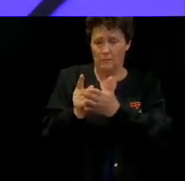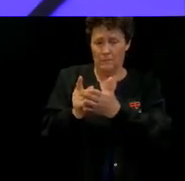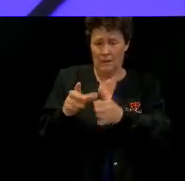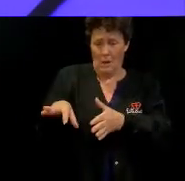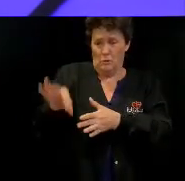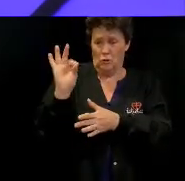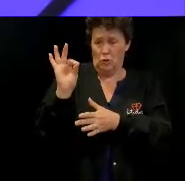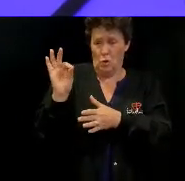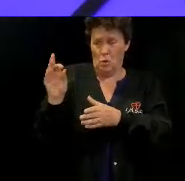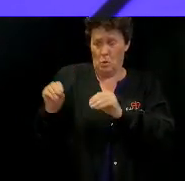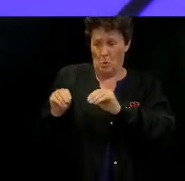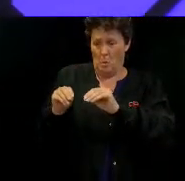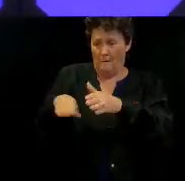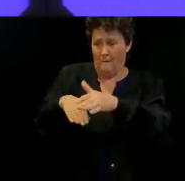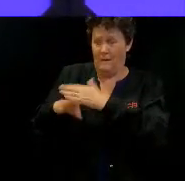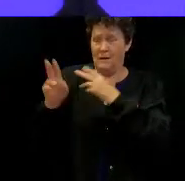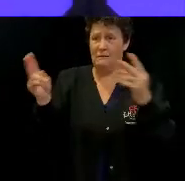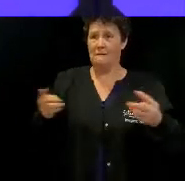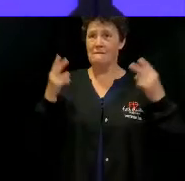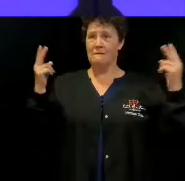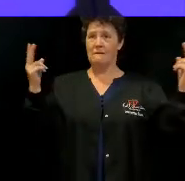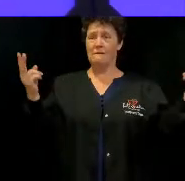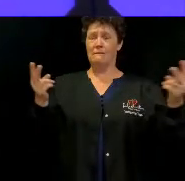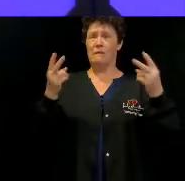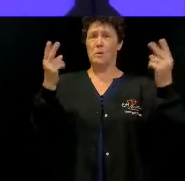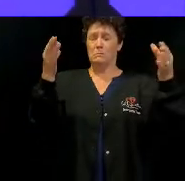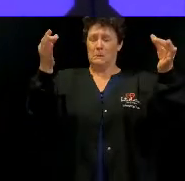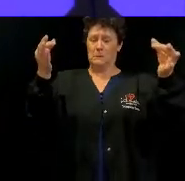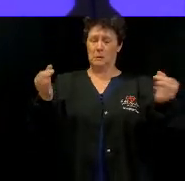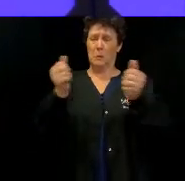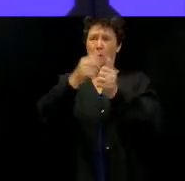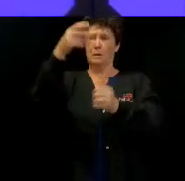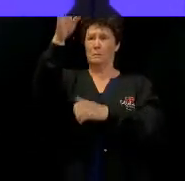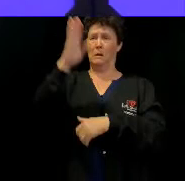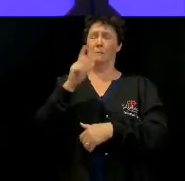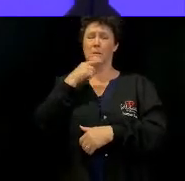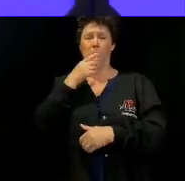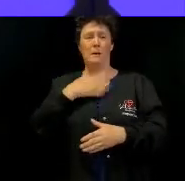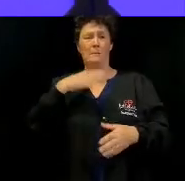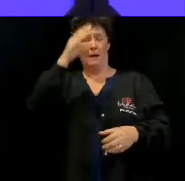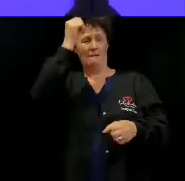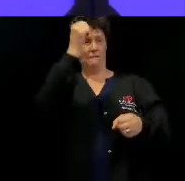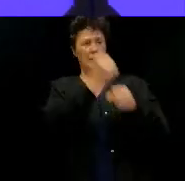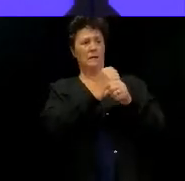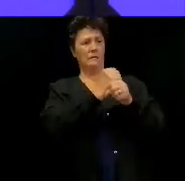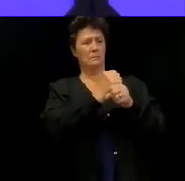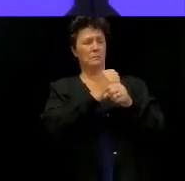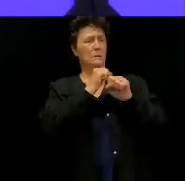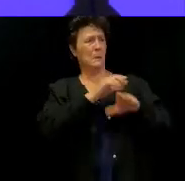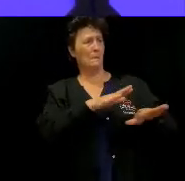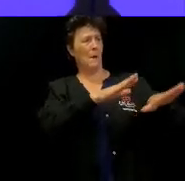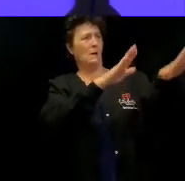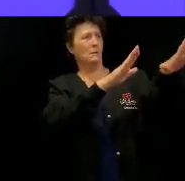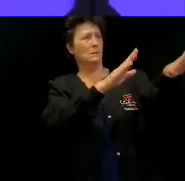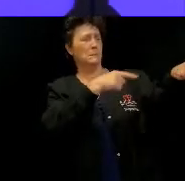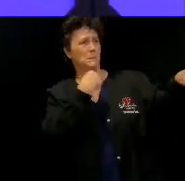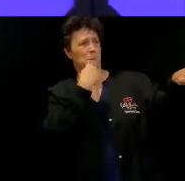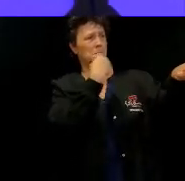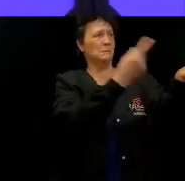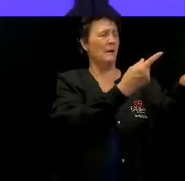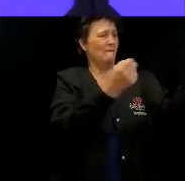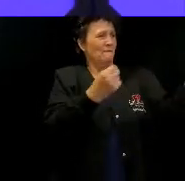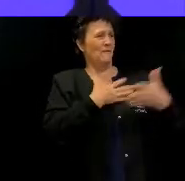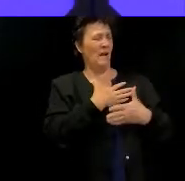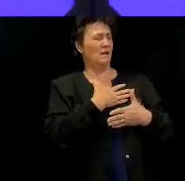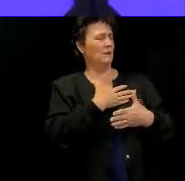a victor mindset, a victorious mindset with God, speaking my faith, speaking to my mountains, talking to fear and say, you're not